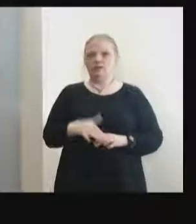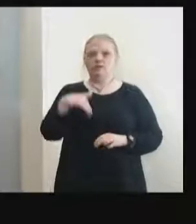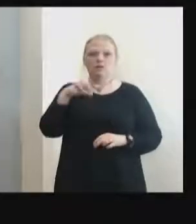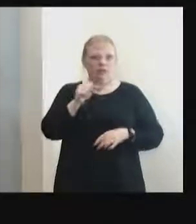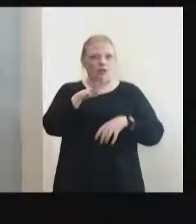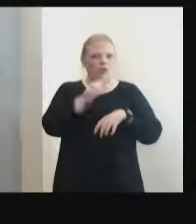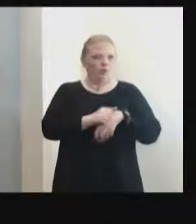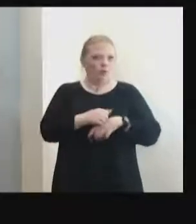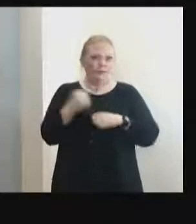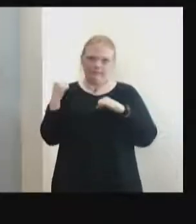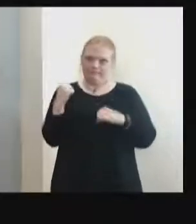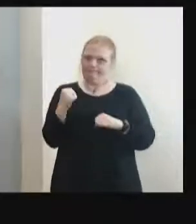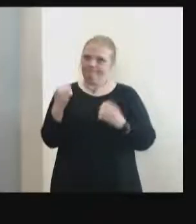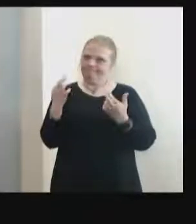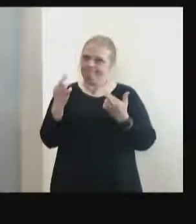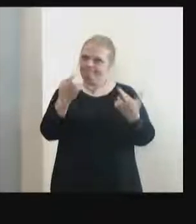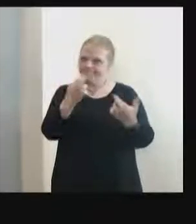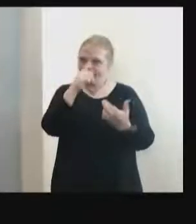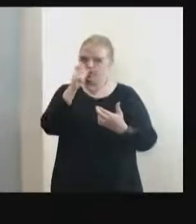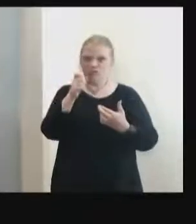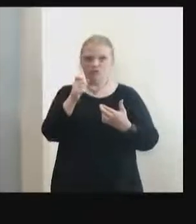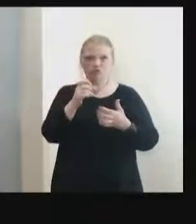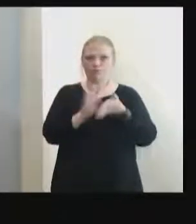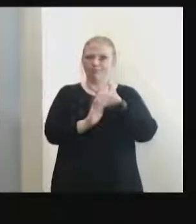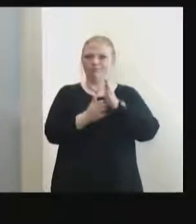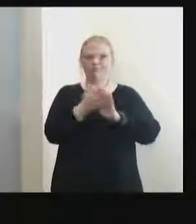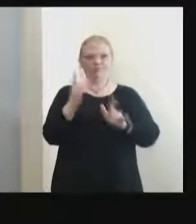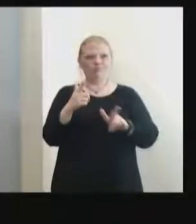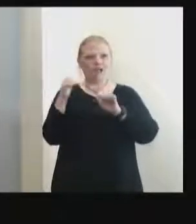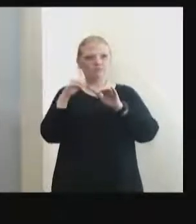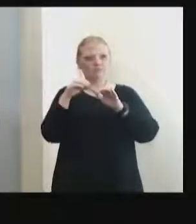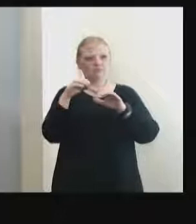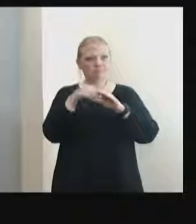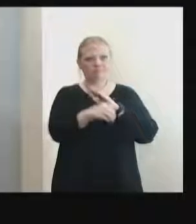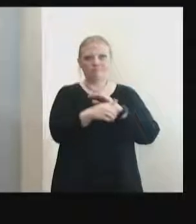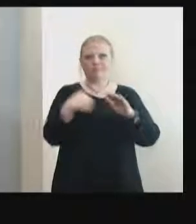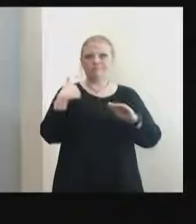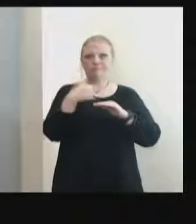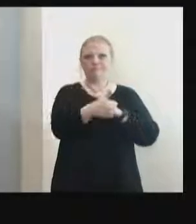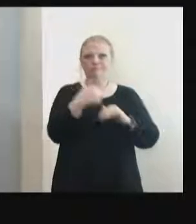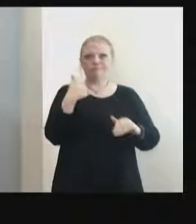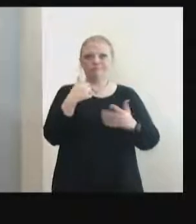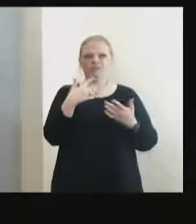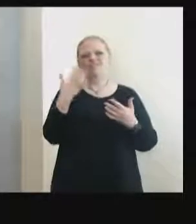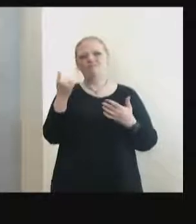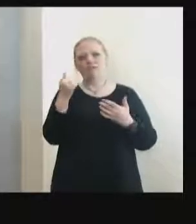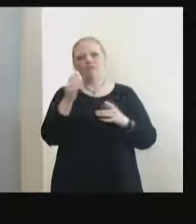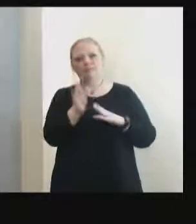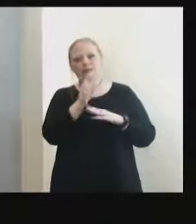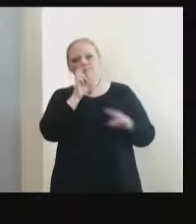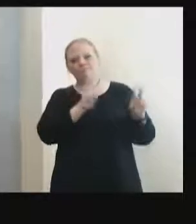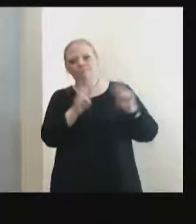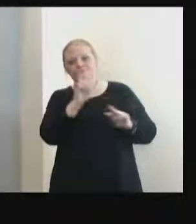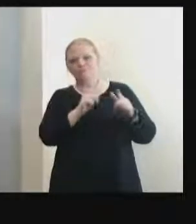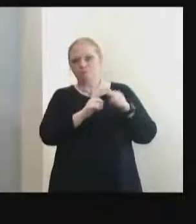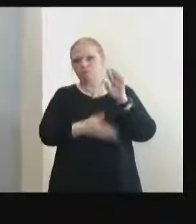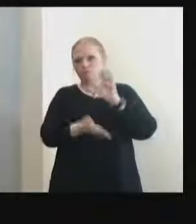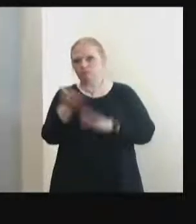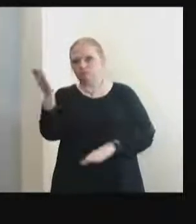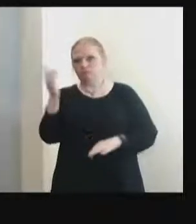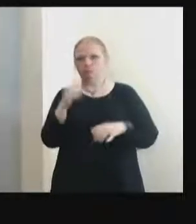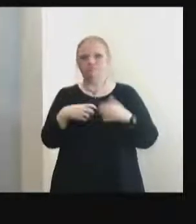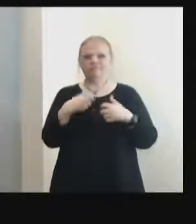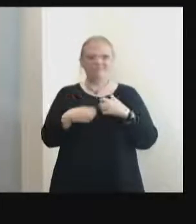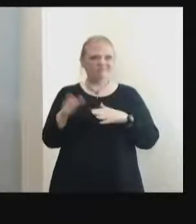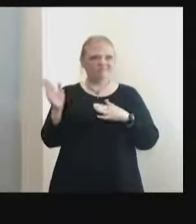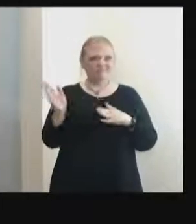strongly recommended because you'll just whiz in and out after the 15 minutes observation period. If it's difficult for you to